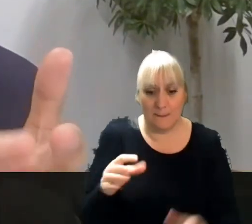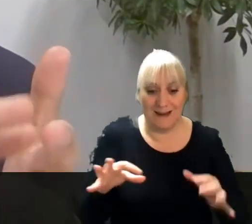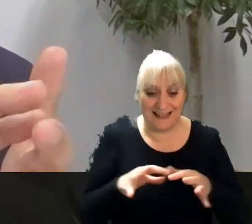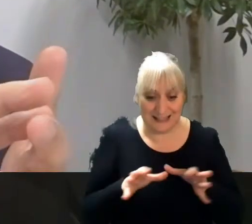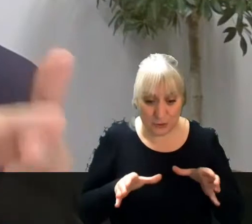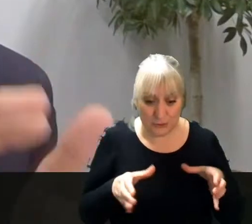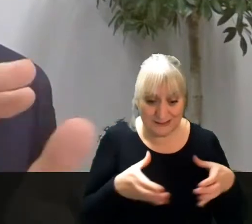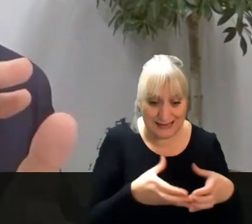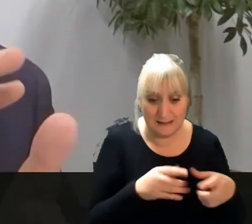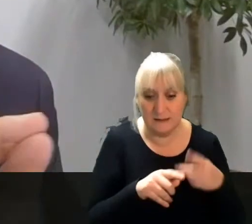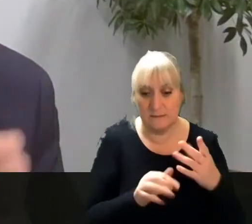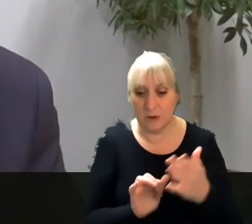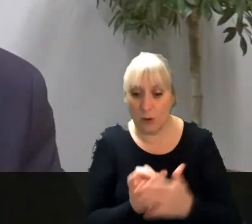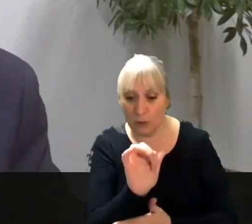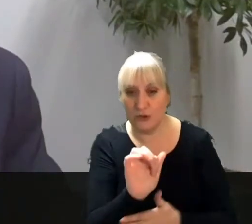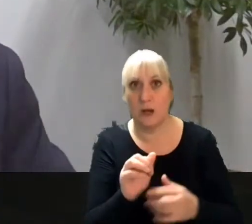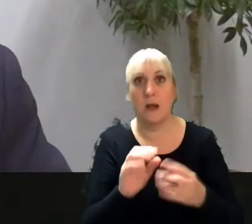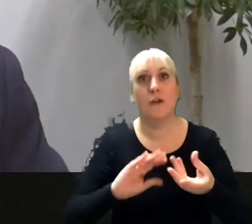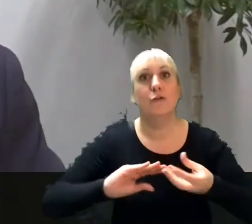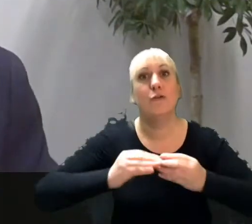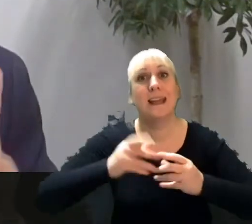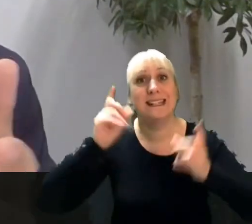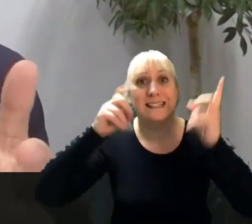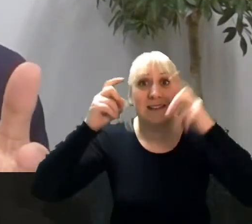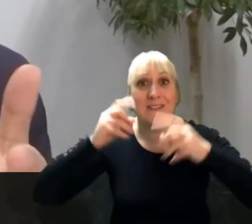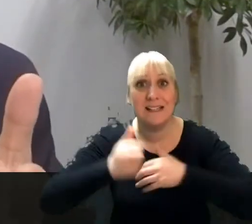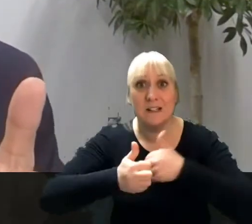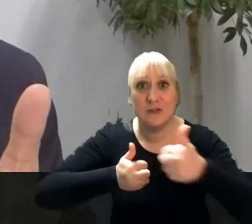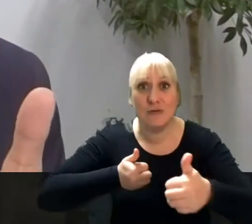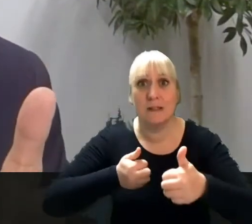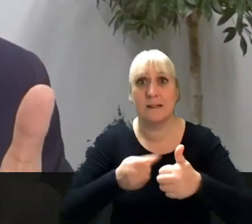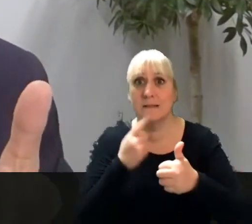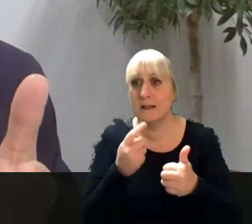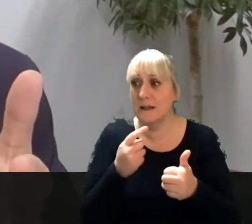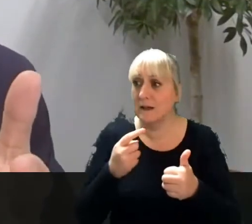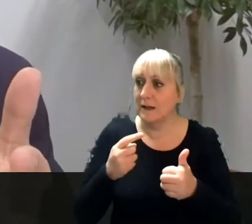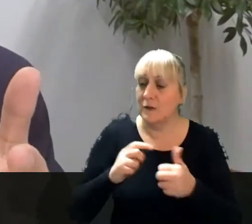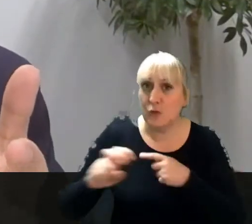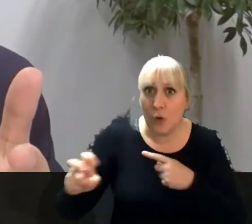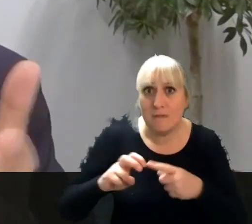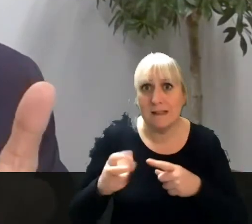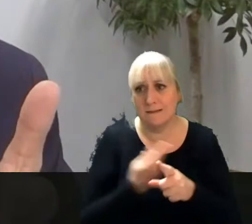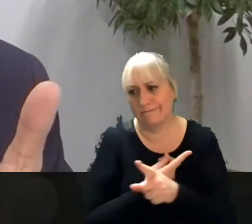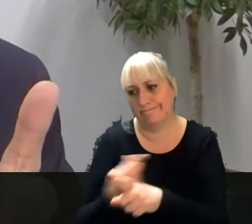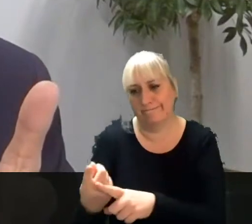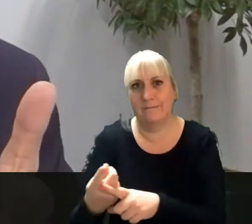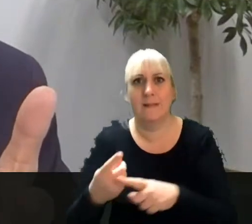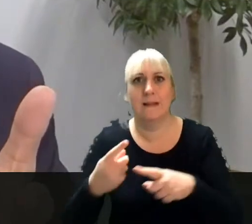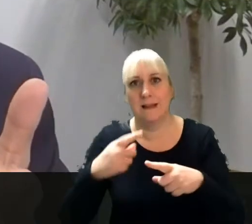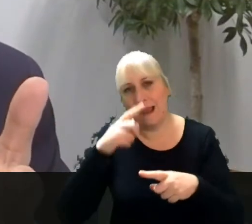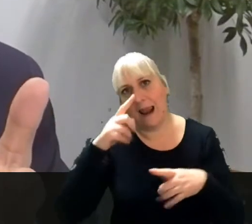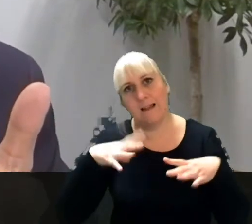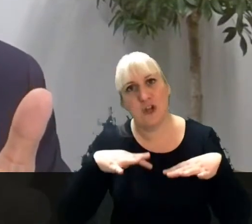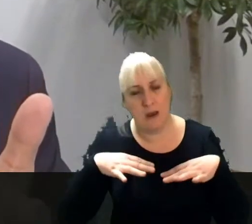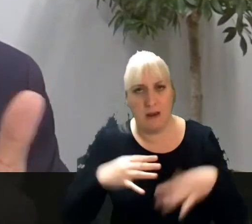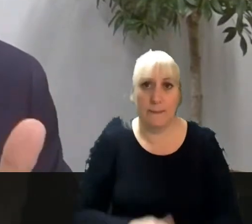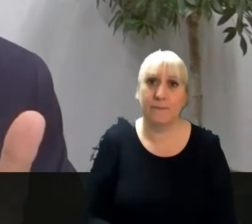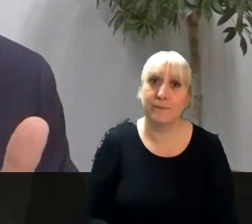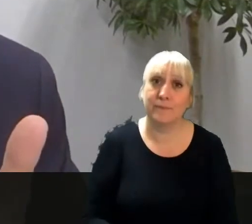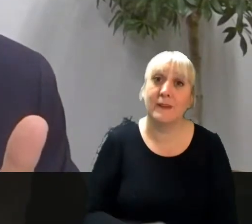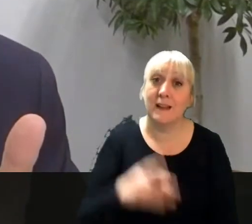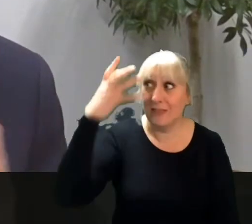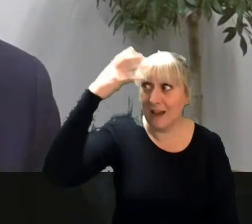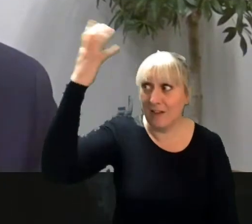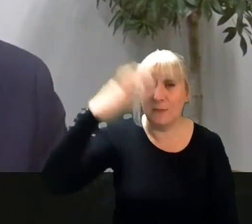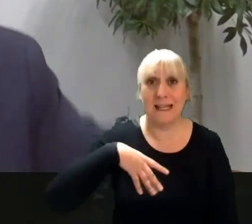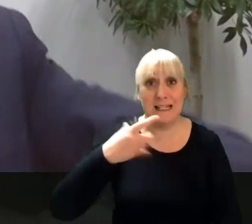industries, leisure, retail, tourism. The government's got to be extending the business rates relief. They've got to be extending the furlough scheme. They've got to be continuing to